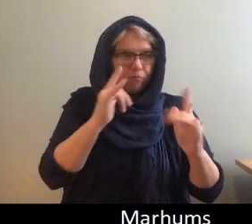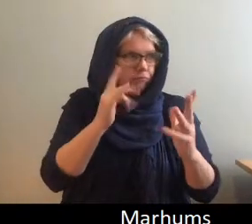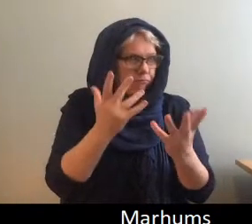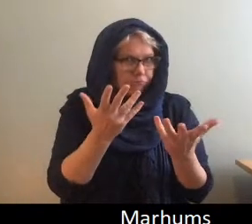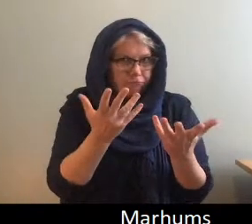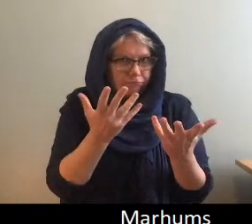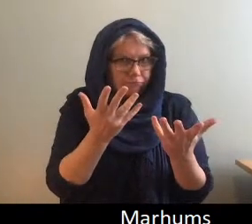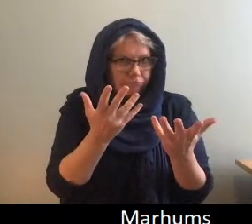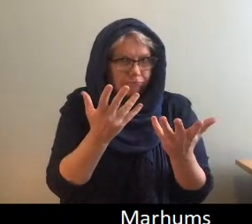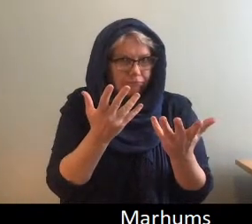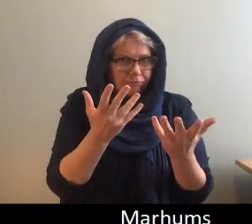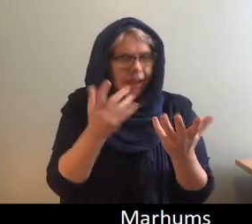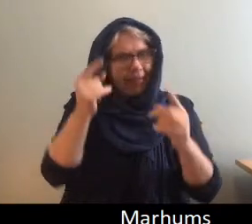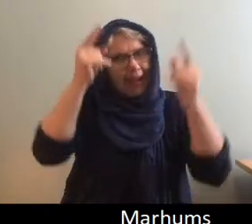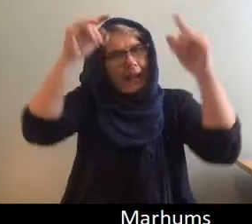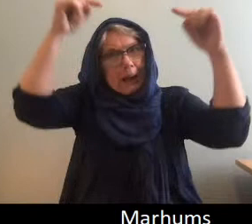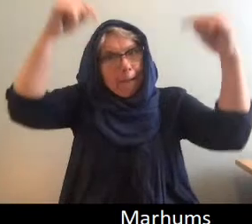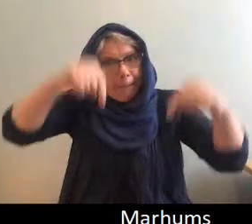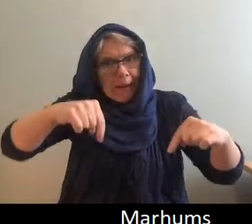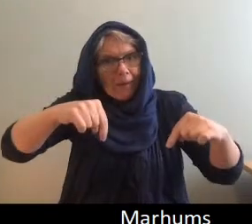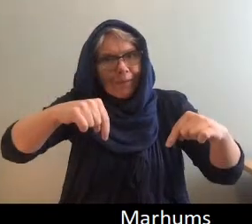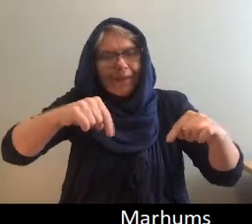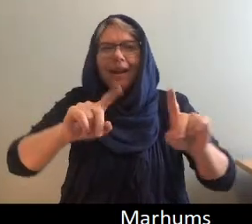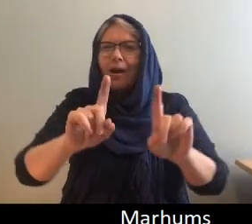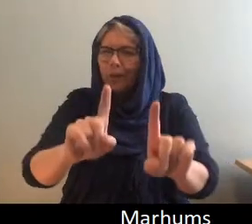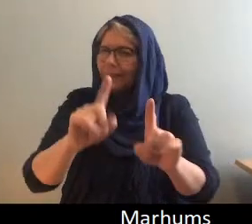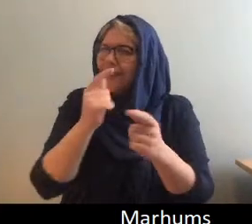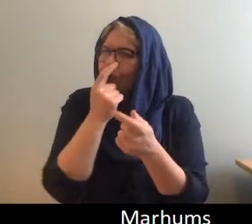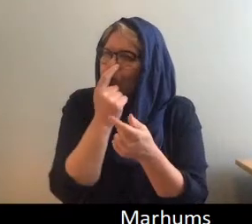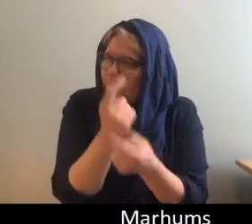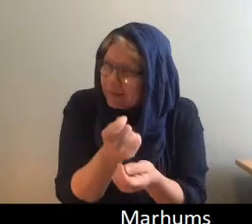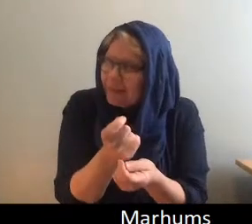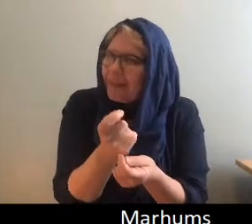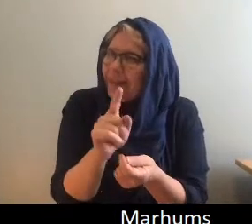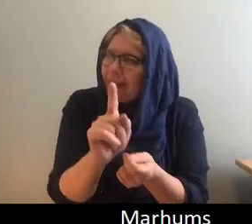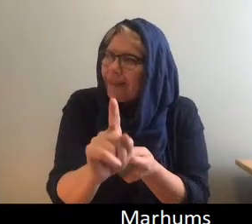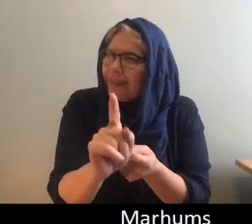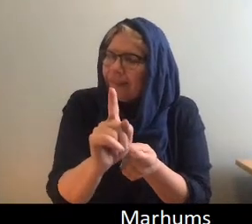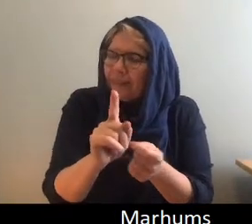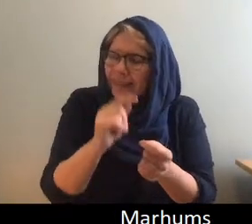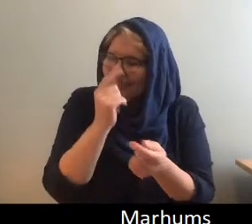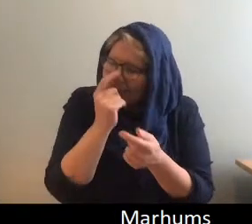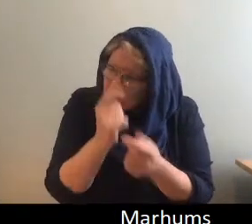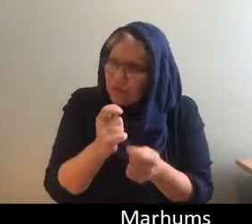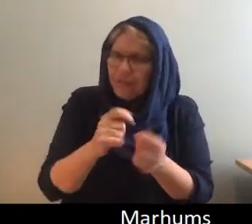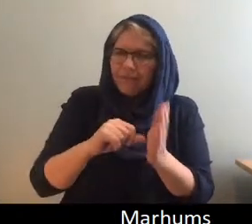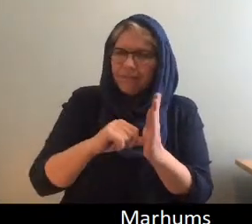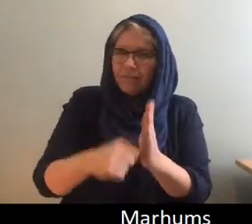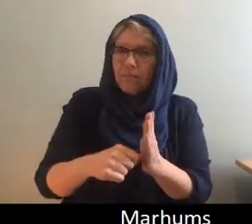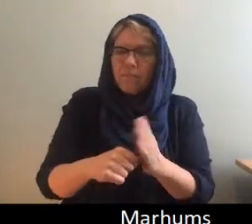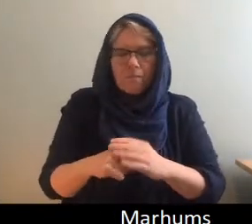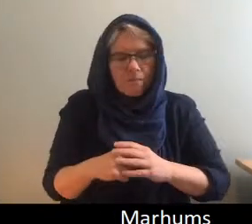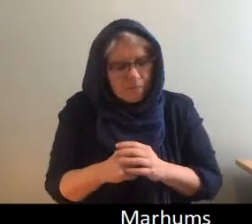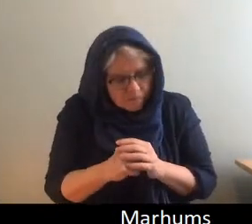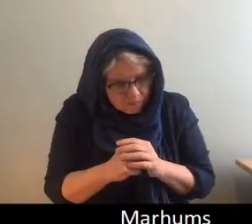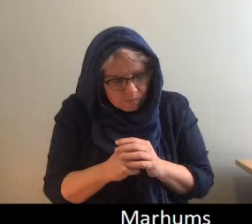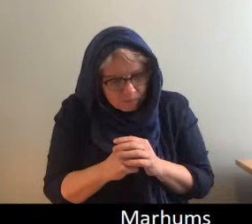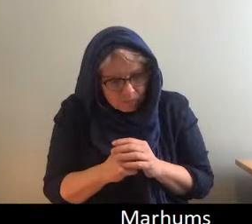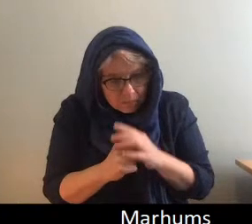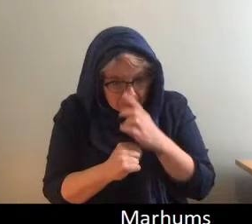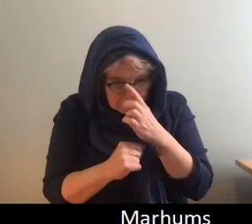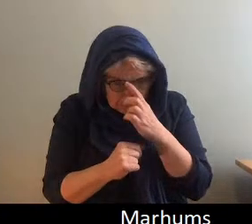how the verse, the surah started, inna anzalna, we revealed it, revealed with an